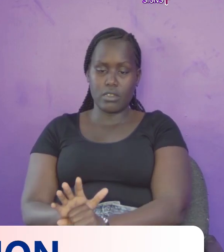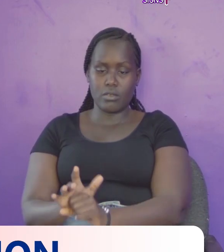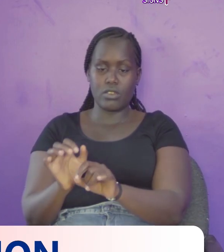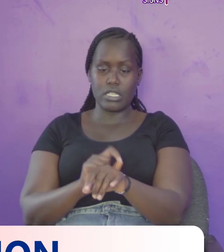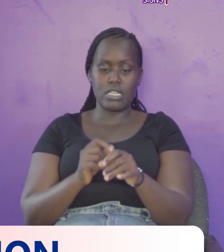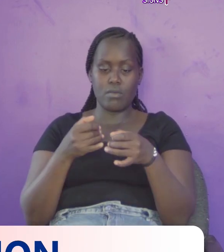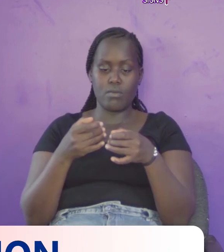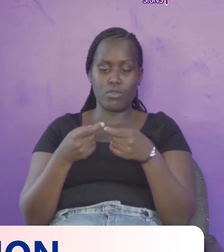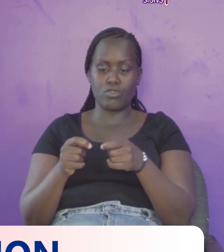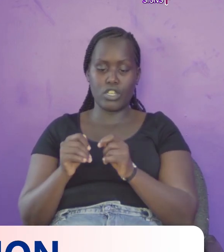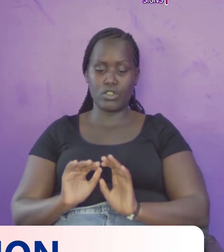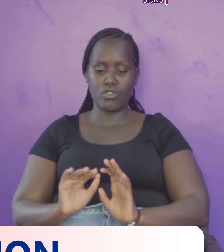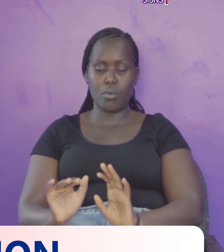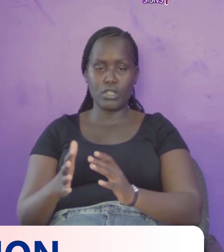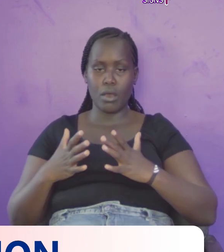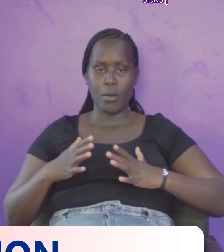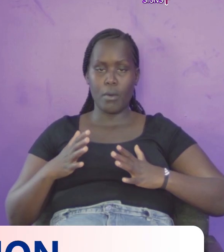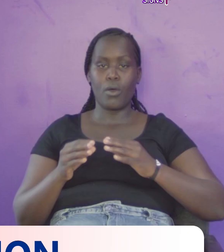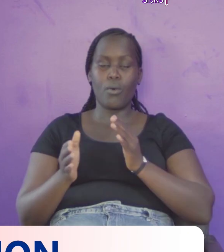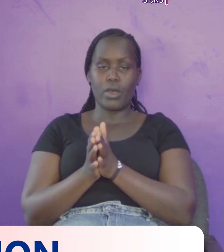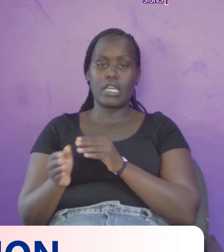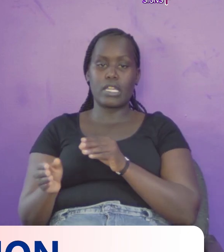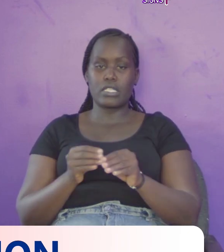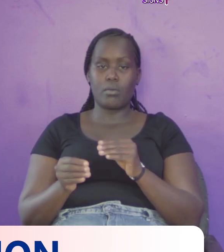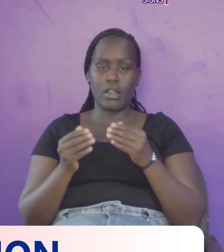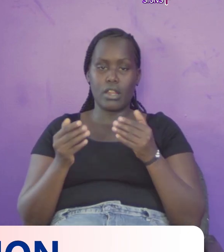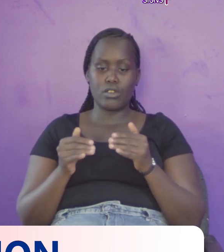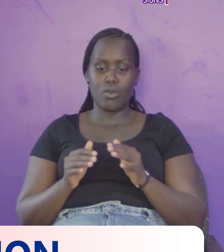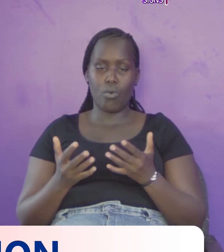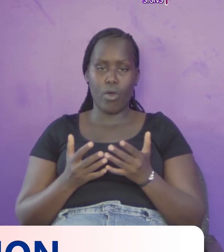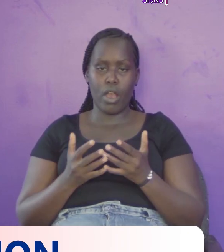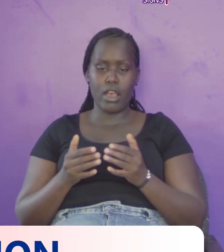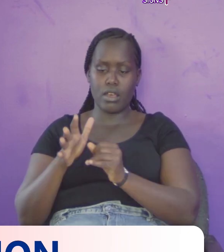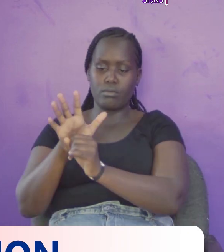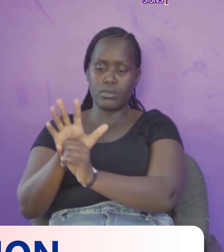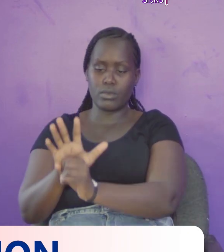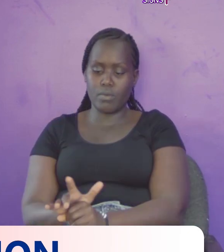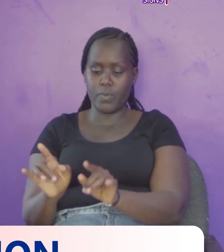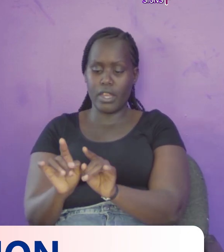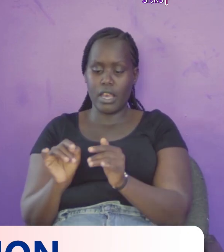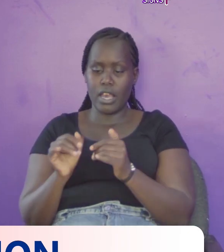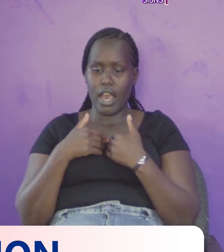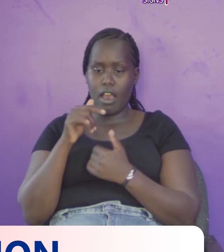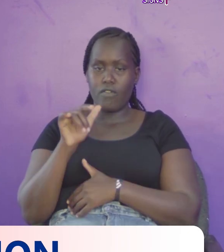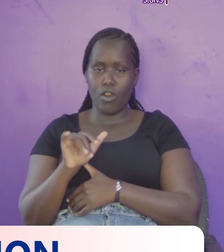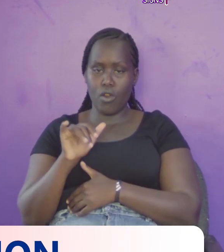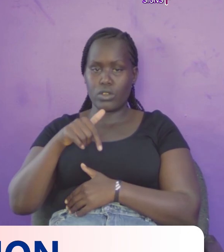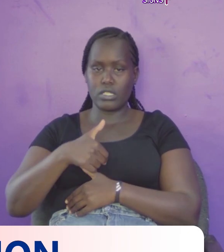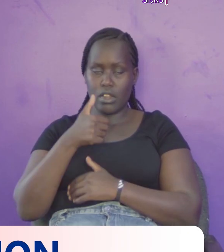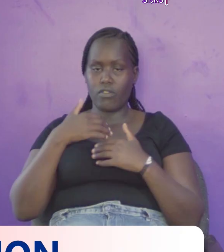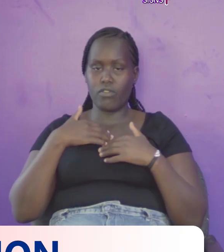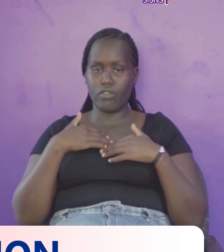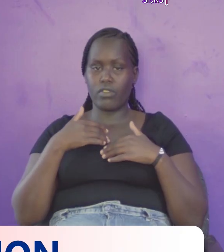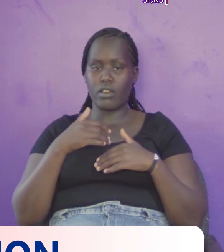to push people with disabilities to a corner where they are stigmatized and discriminated against, you will be surprised that because